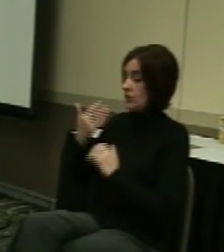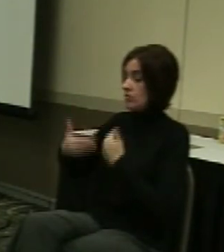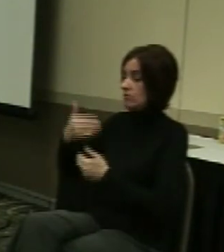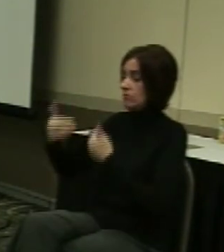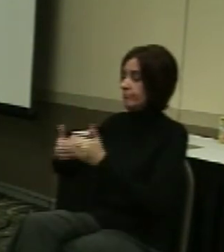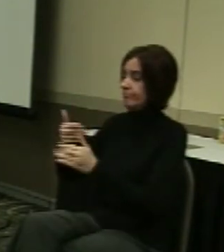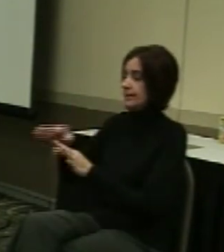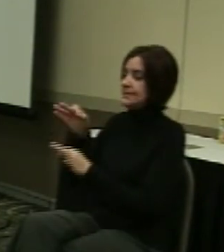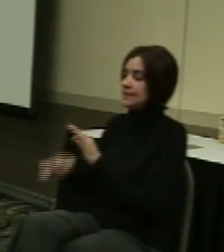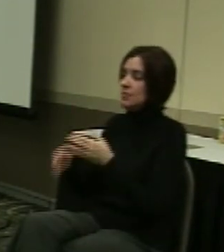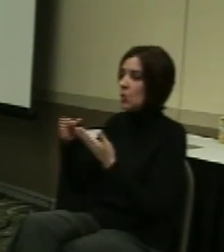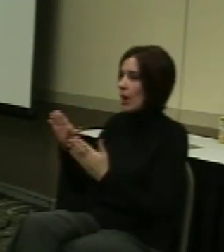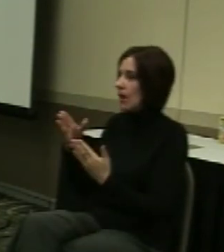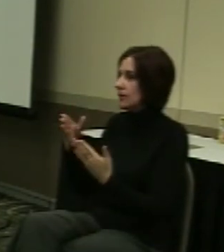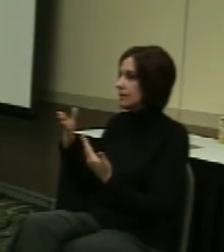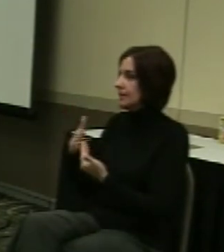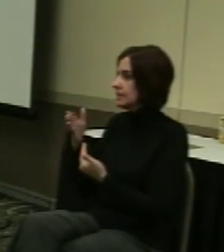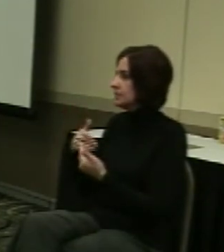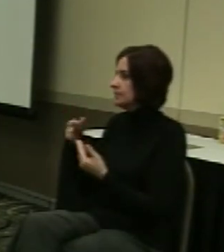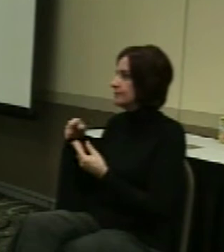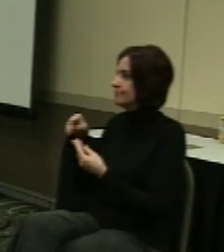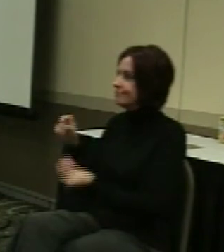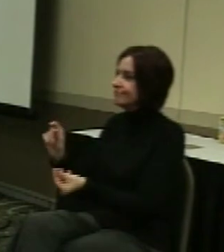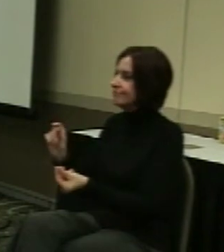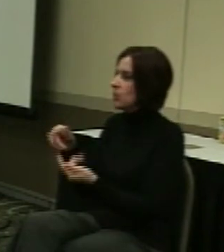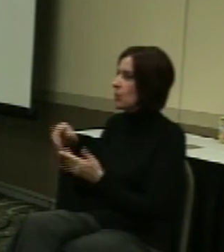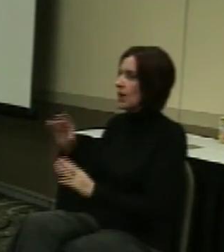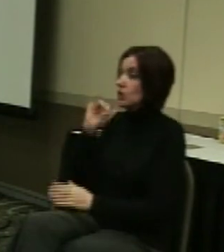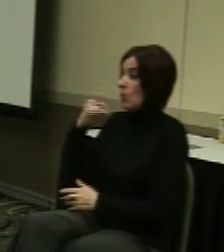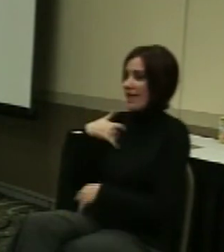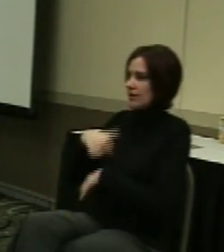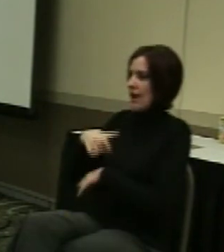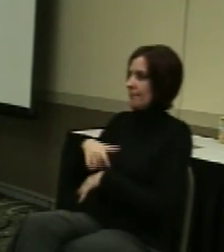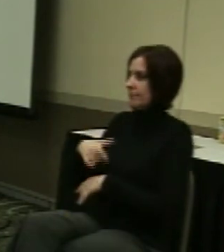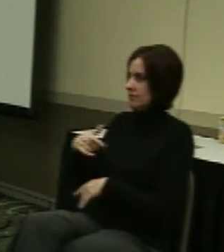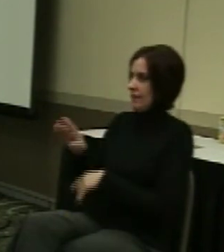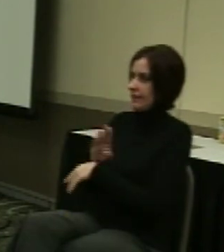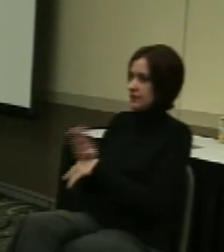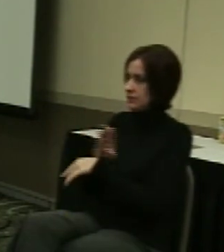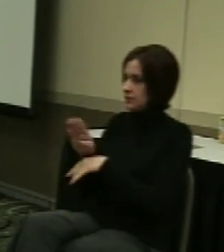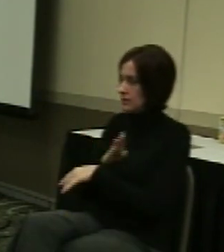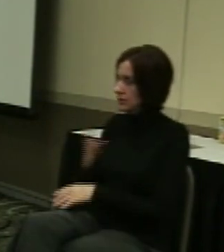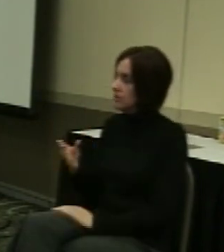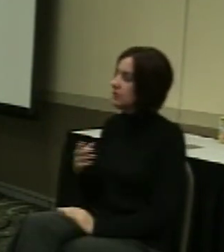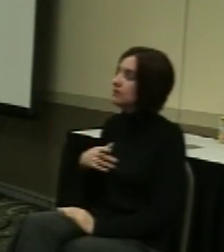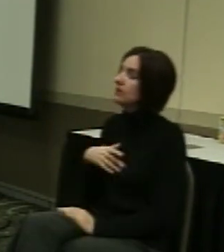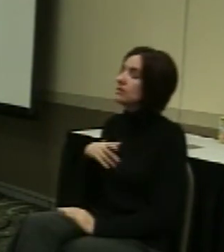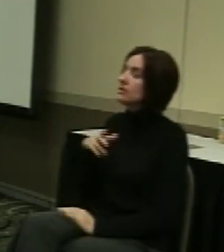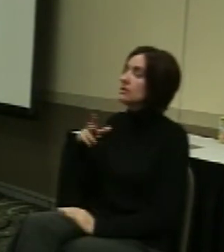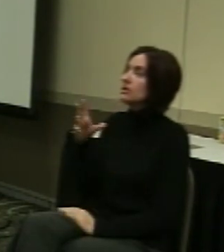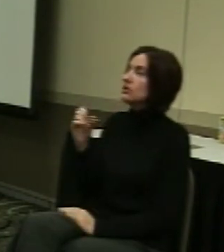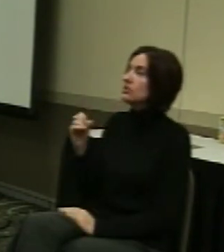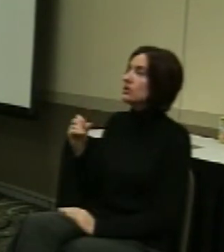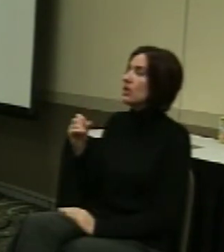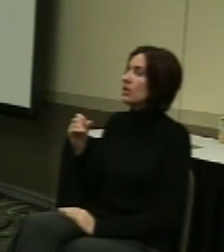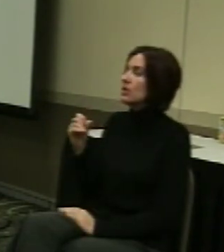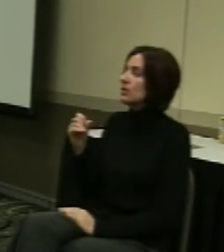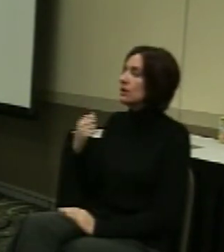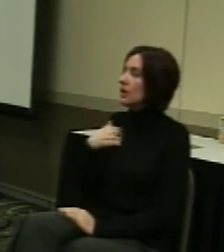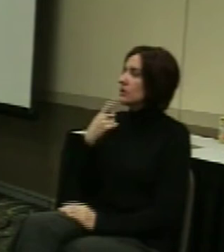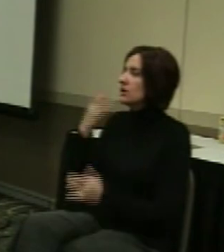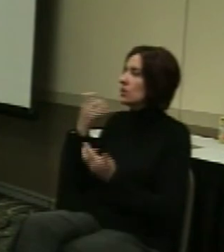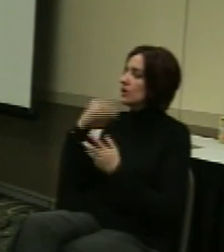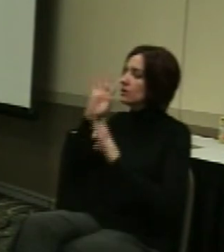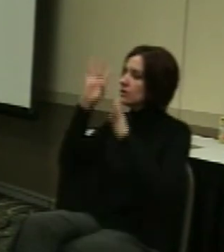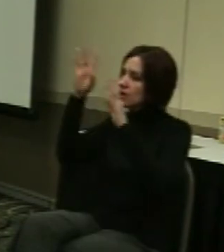efficient, because you don't have time. You're busy, So I would say to you, try to come up with a way that makes